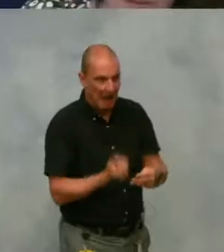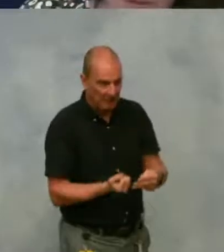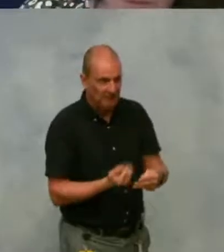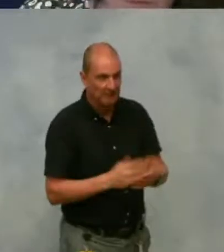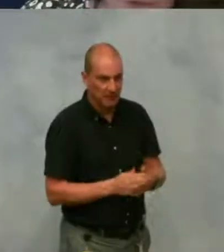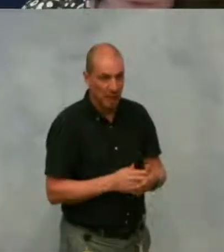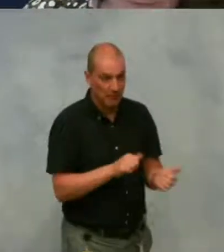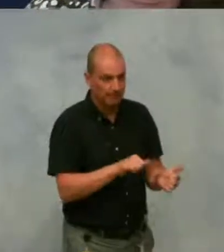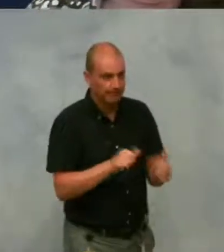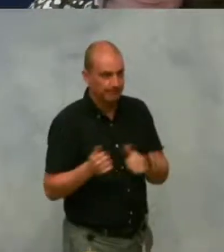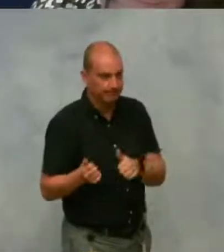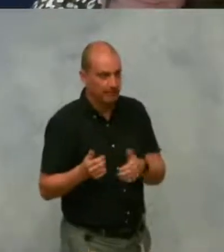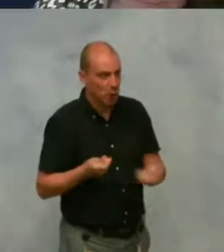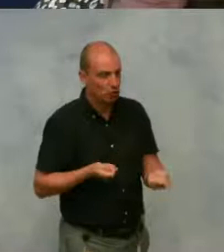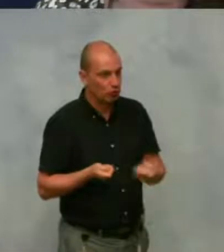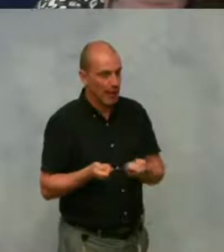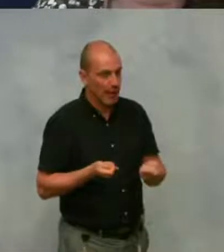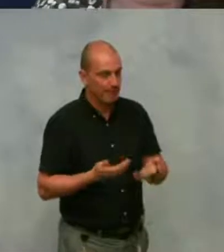to yourself, Chair.